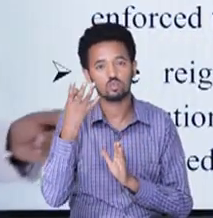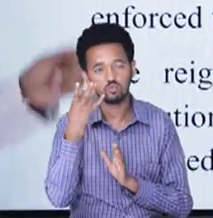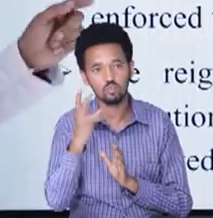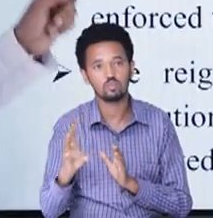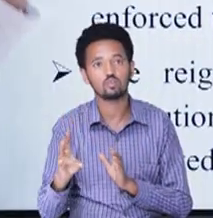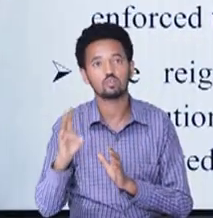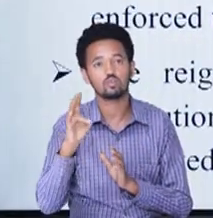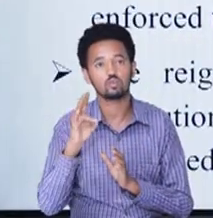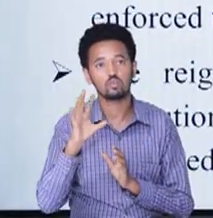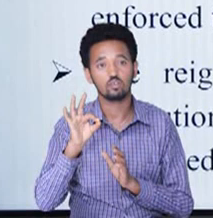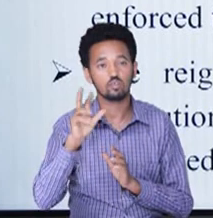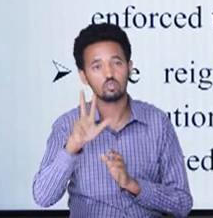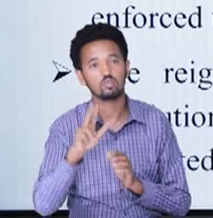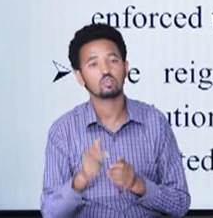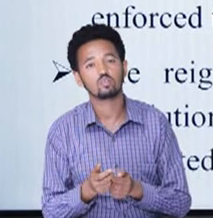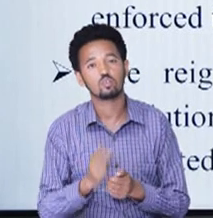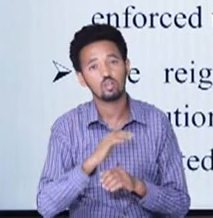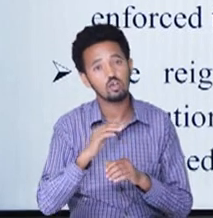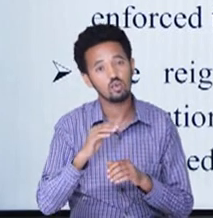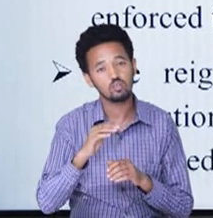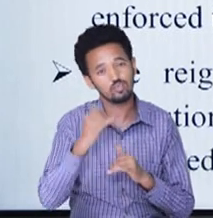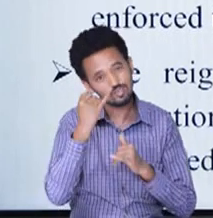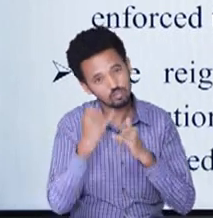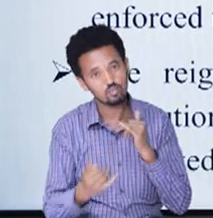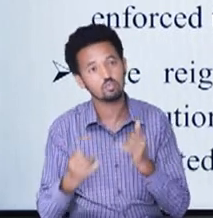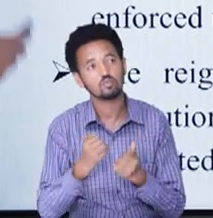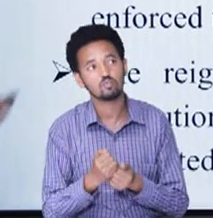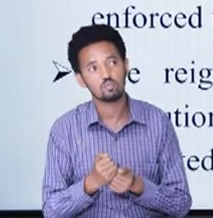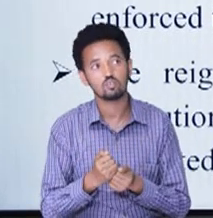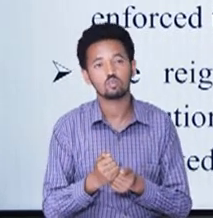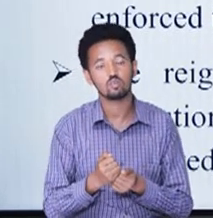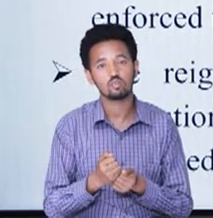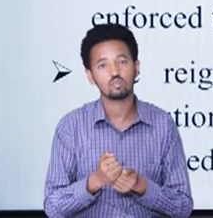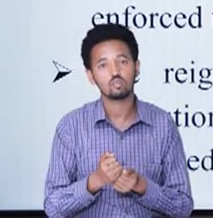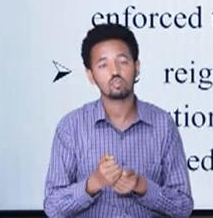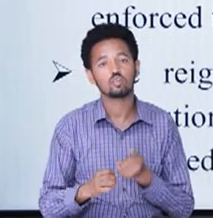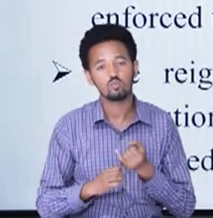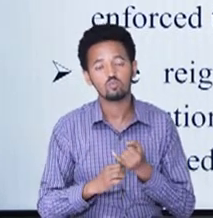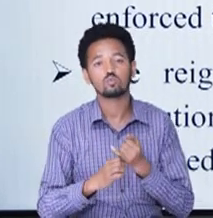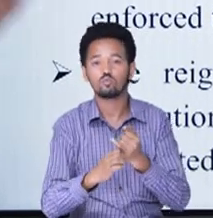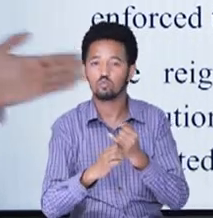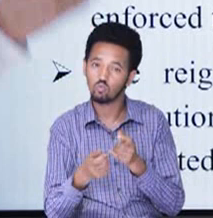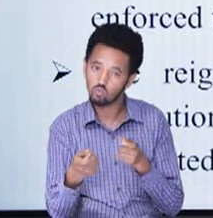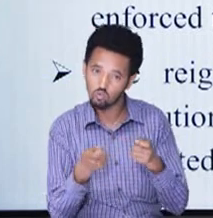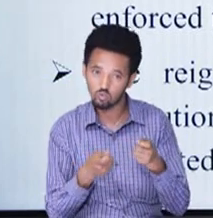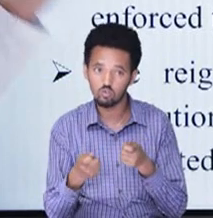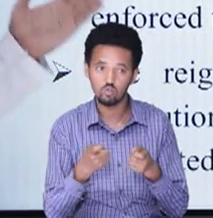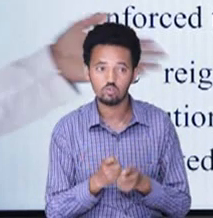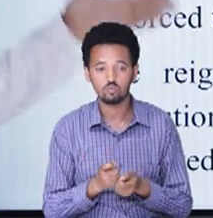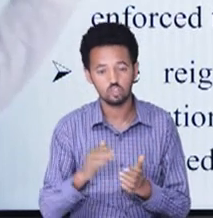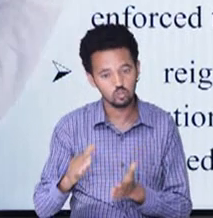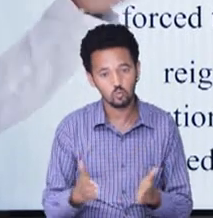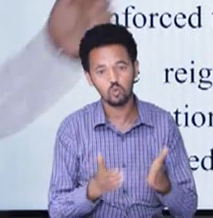to come into effect only at the end of the war. Food rioting introduced control of price,